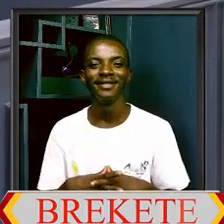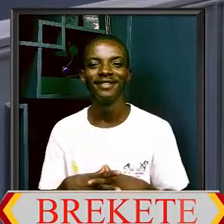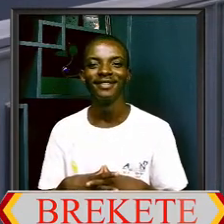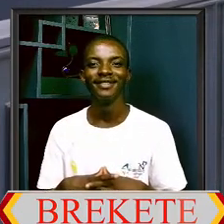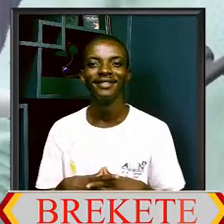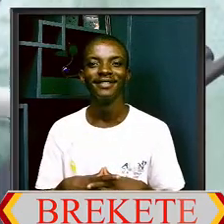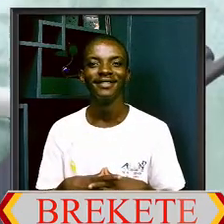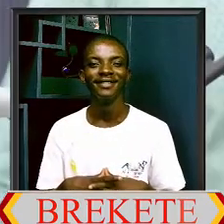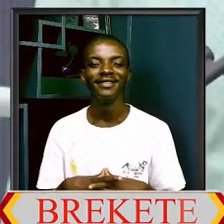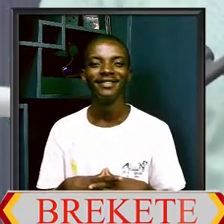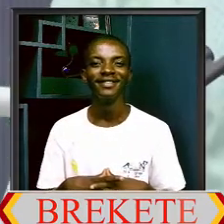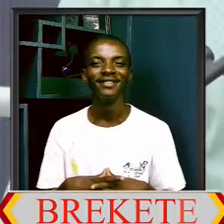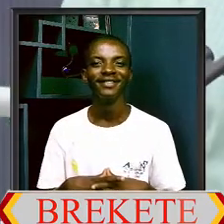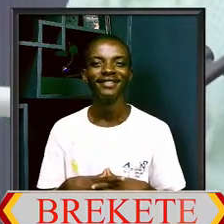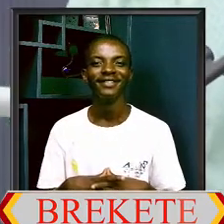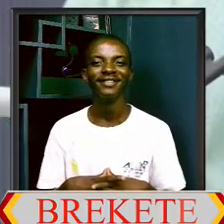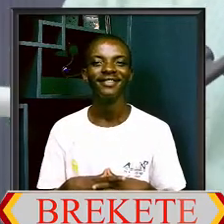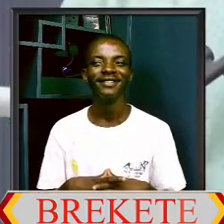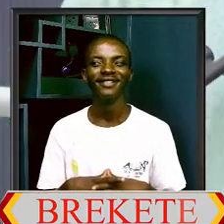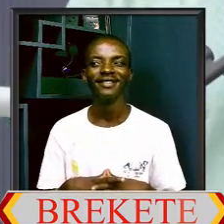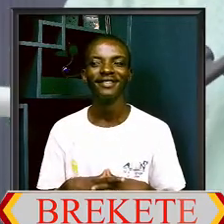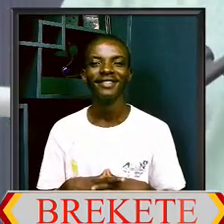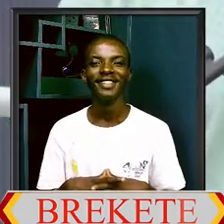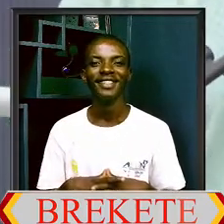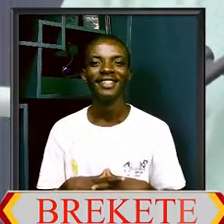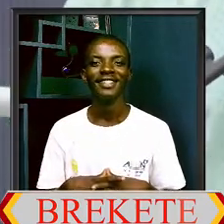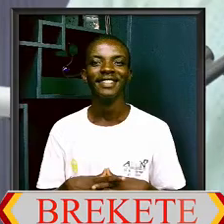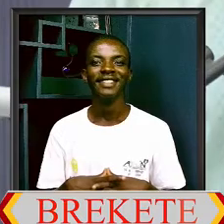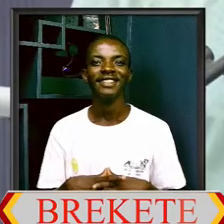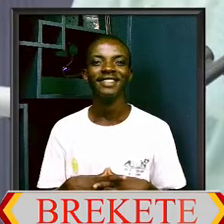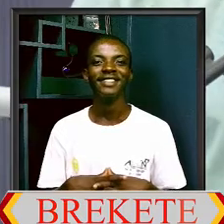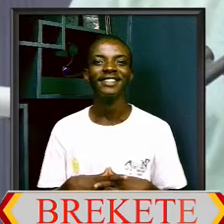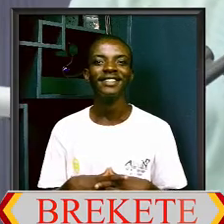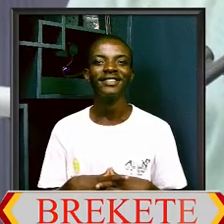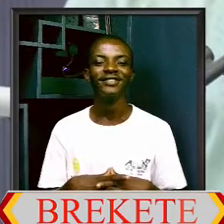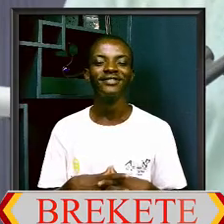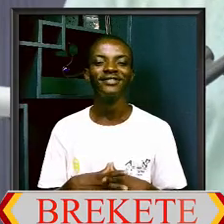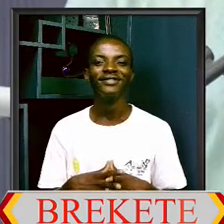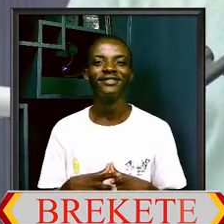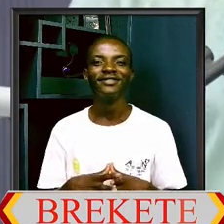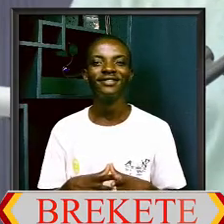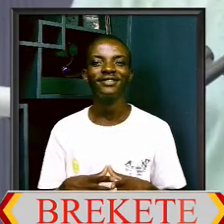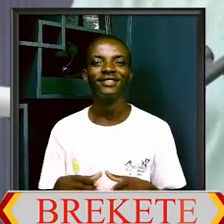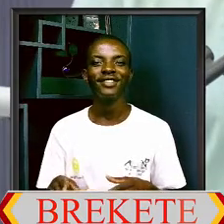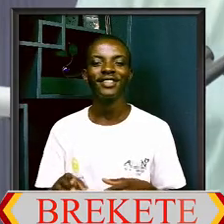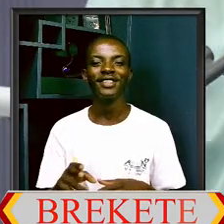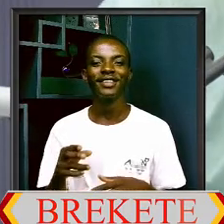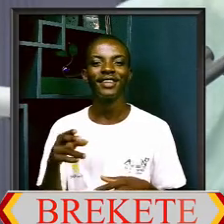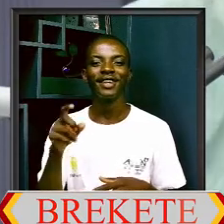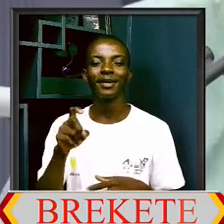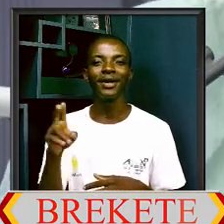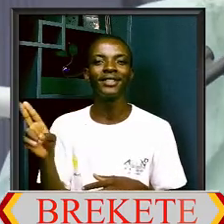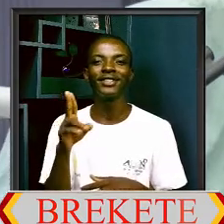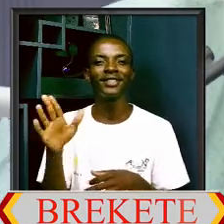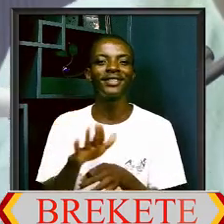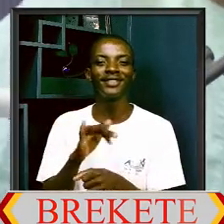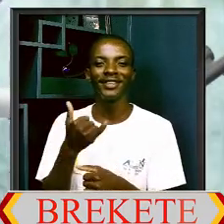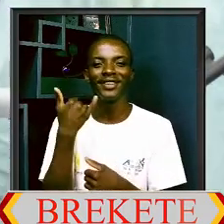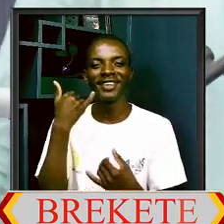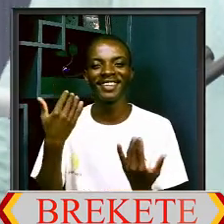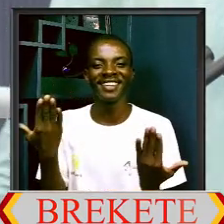phone call microphone for your hand call Mar call microphone for your hand the most useful phone